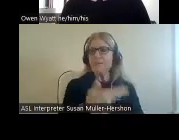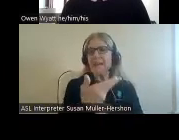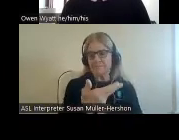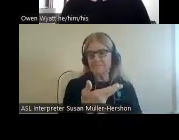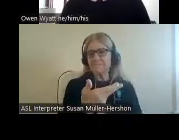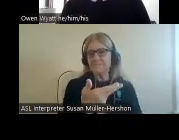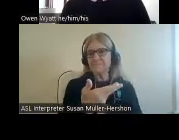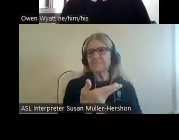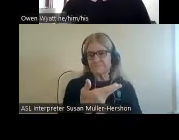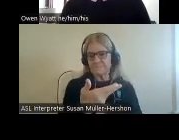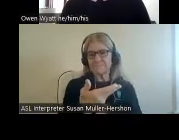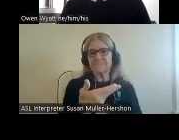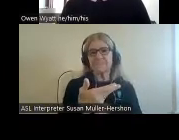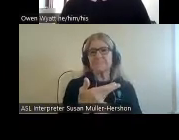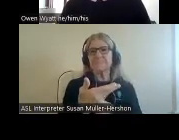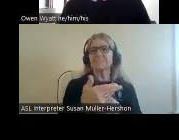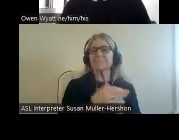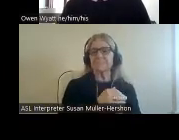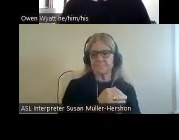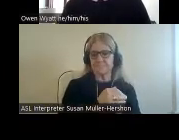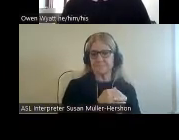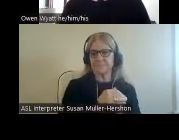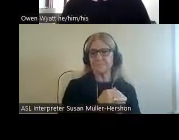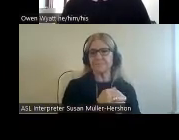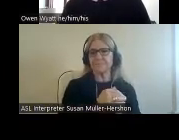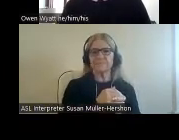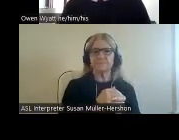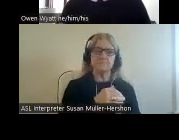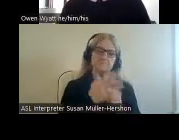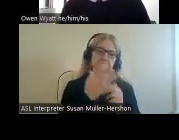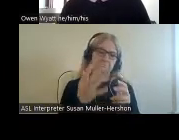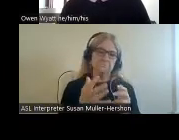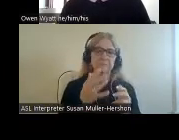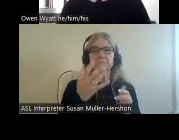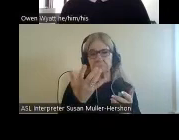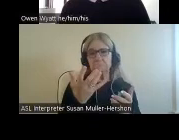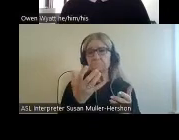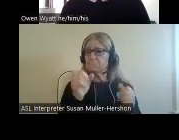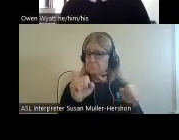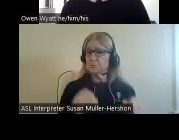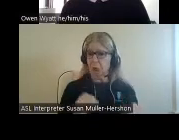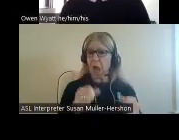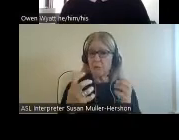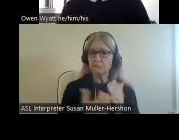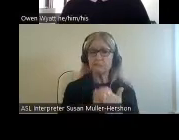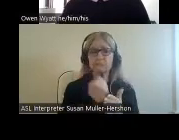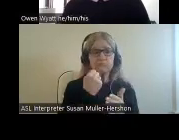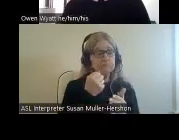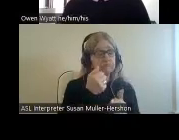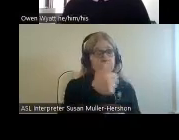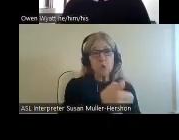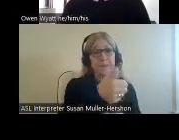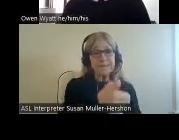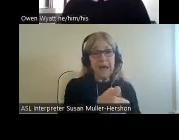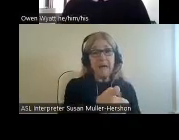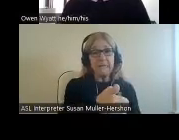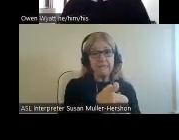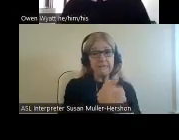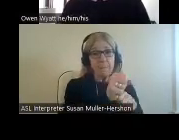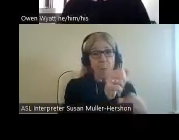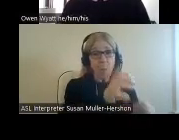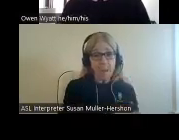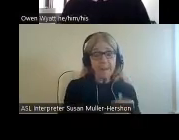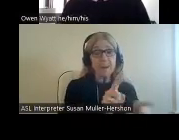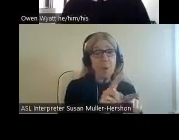well as overnight hours. So this is available to both you as an employee, but also